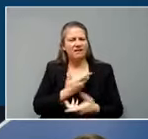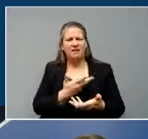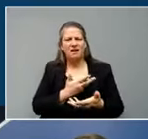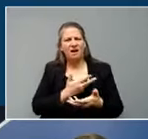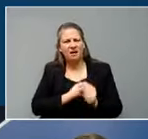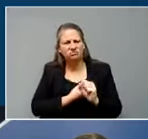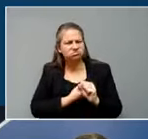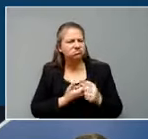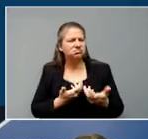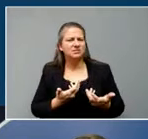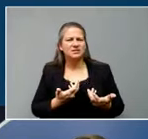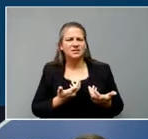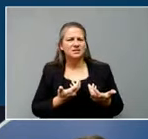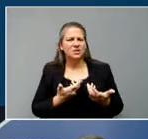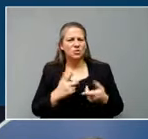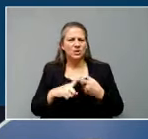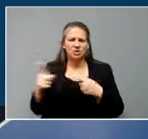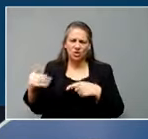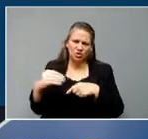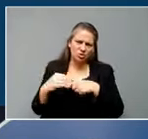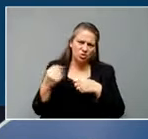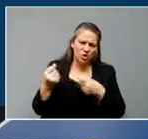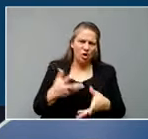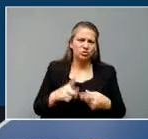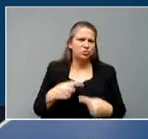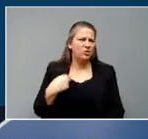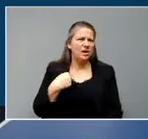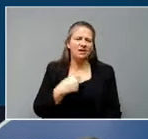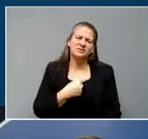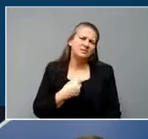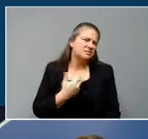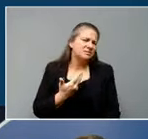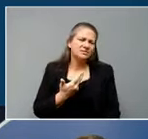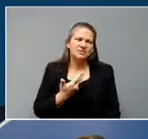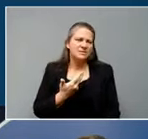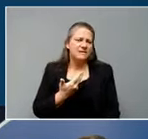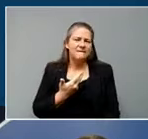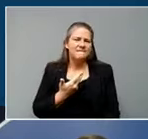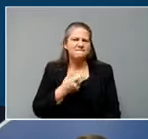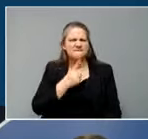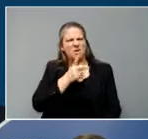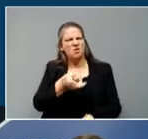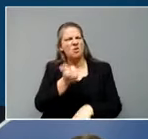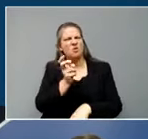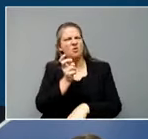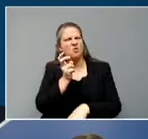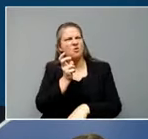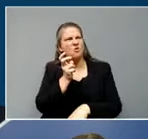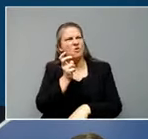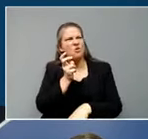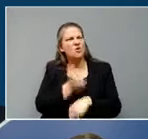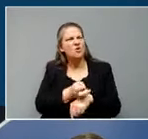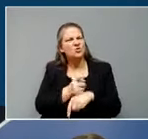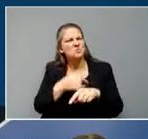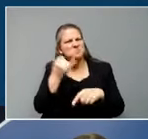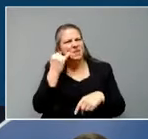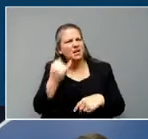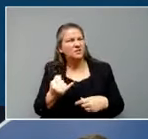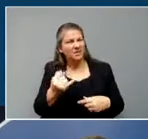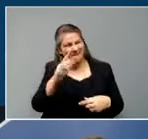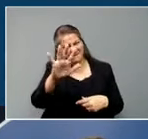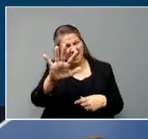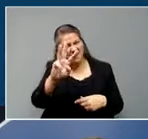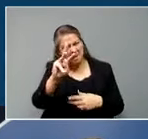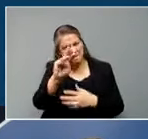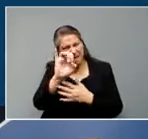this has inflicted upon us is hard to place historically. We've lost over 5 million people